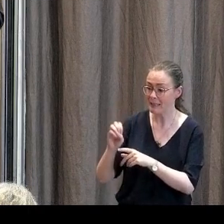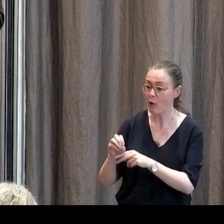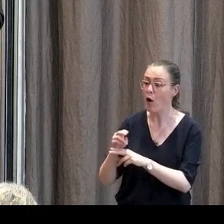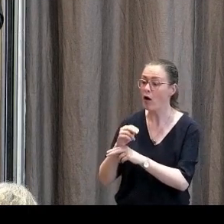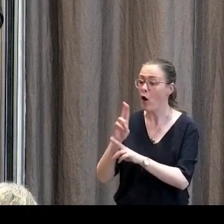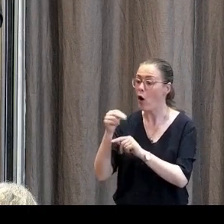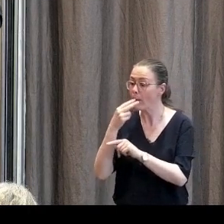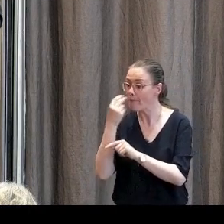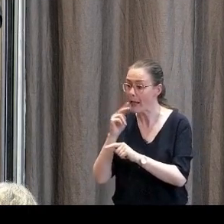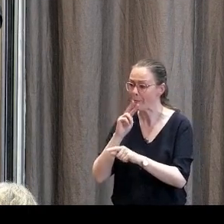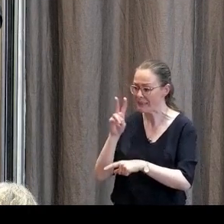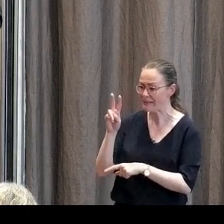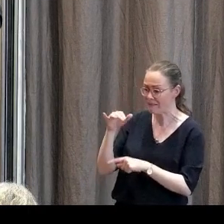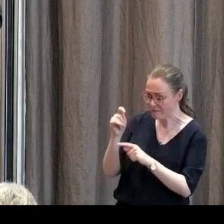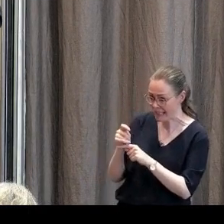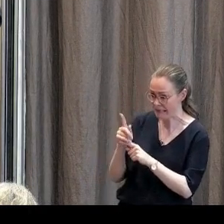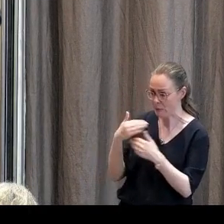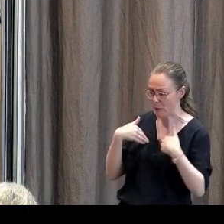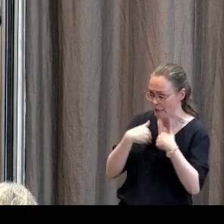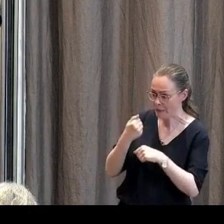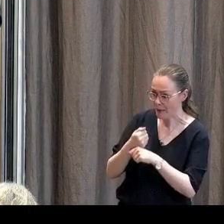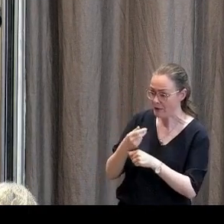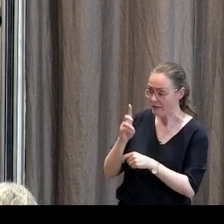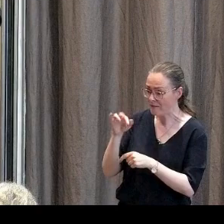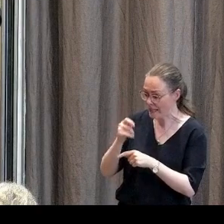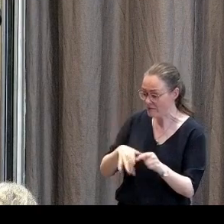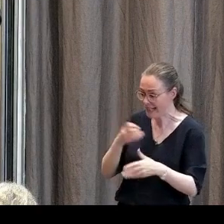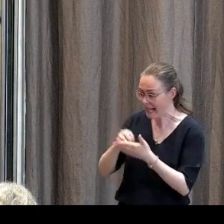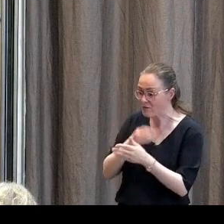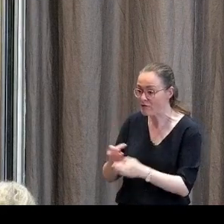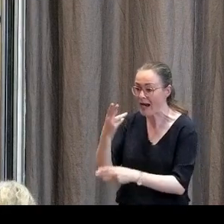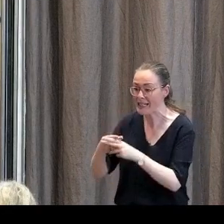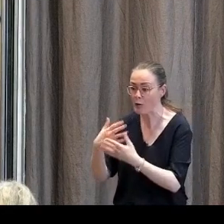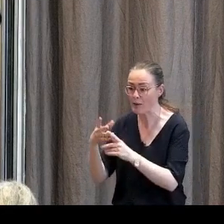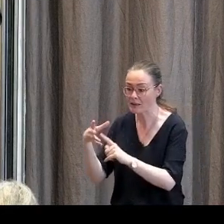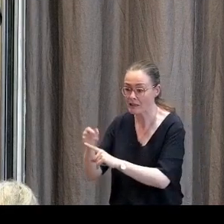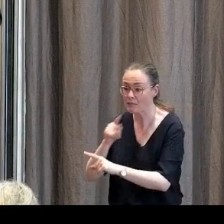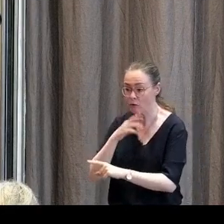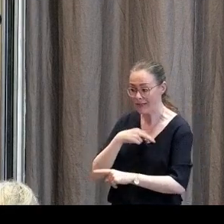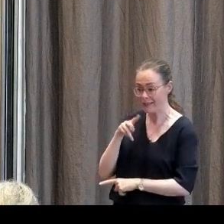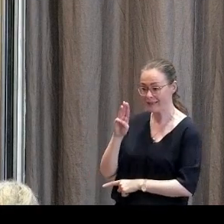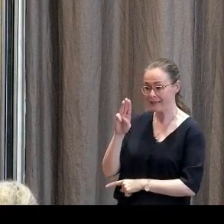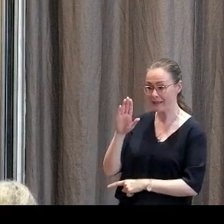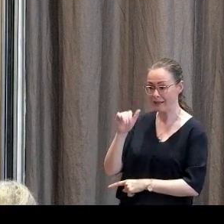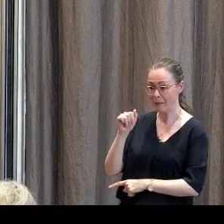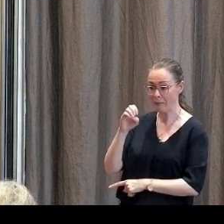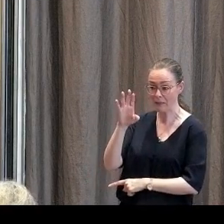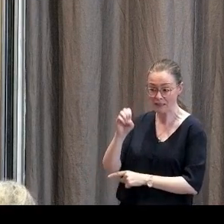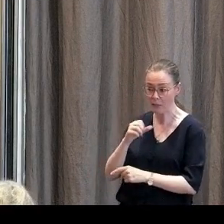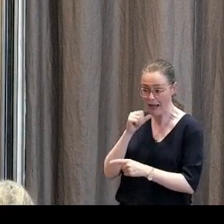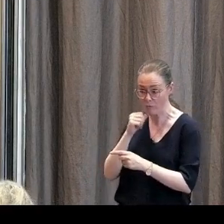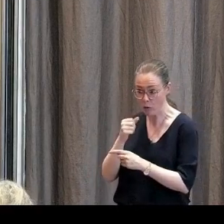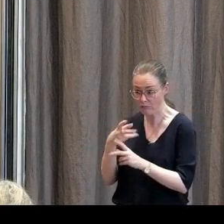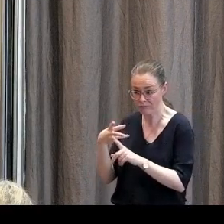meant that the vet was concerned that they were having more and more seizures, but it was actually the placebo group. And I'll show you data from